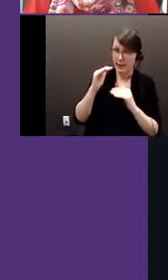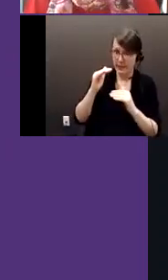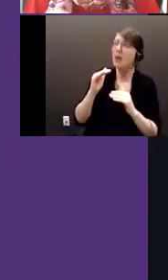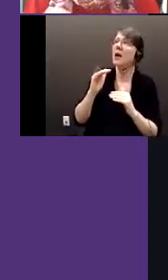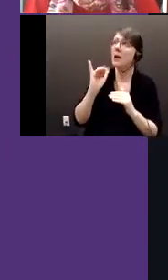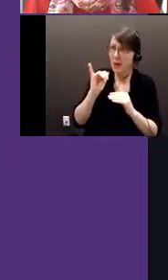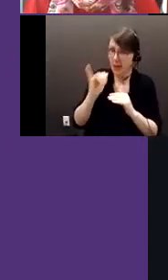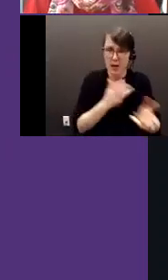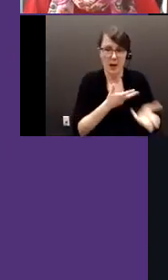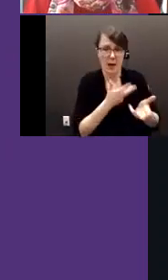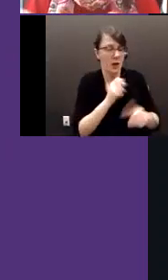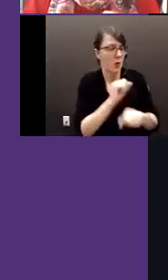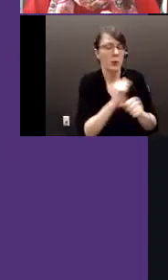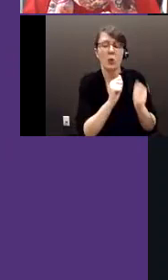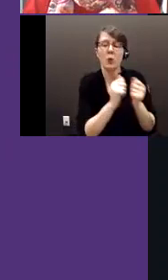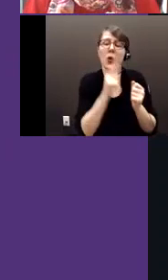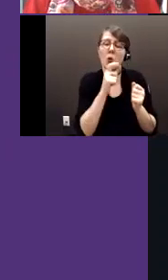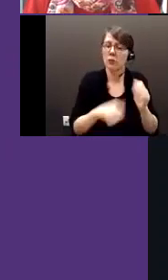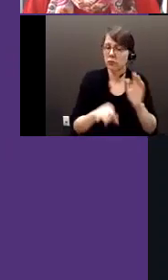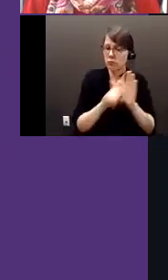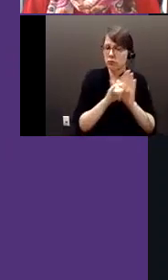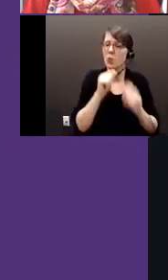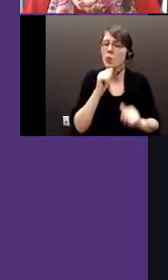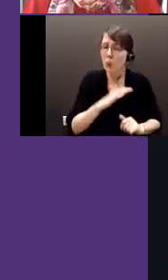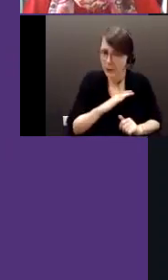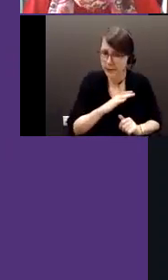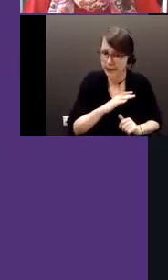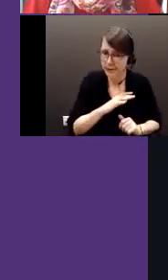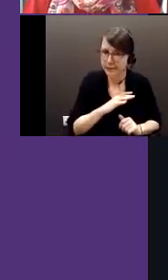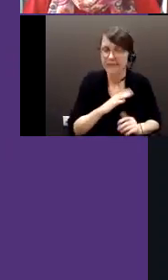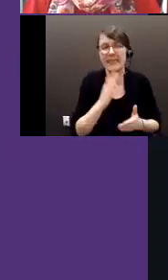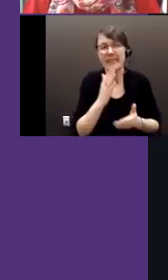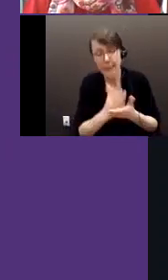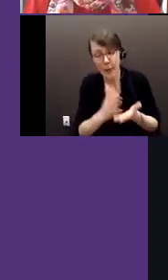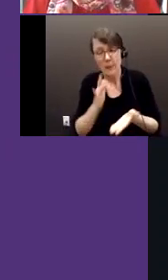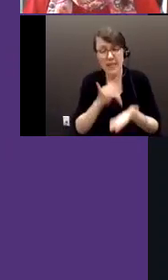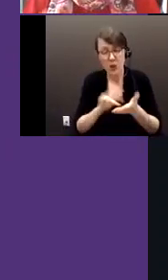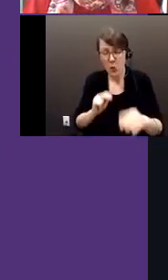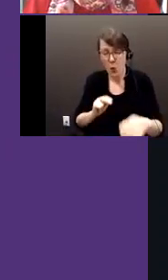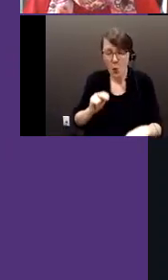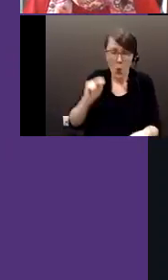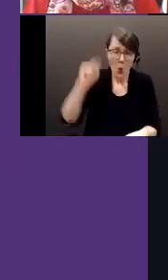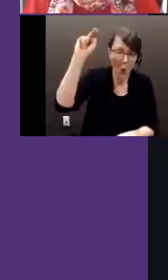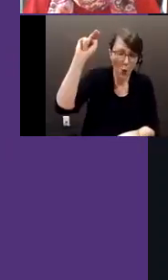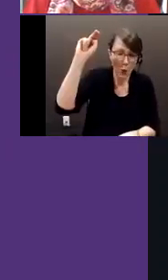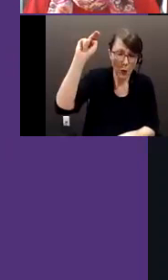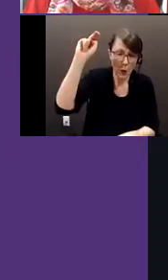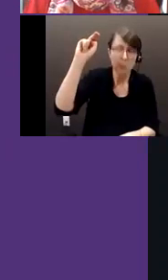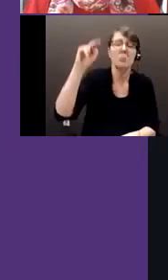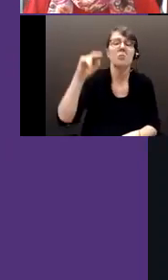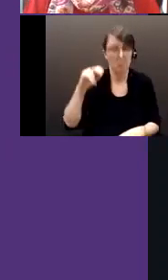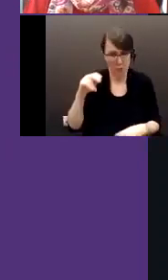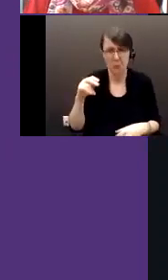only, except in some of the centers in the far north, where they might potentially be attached